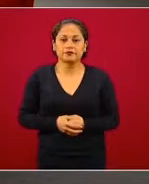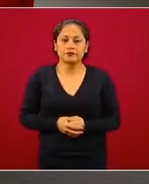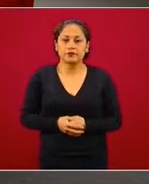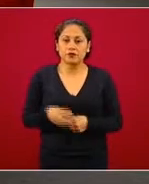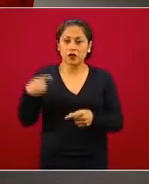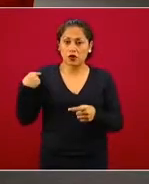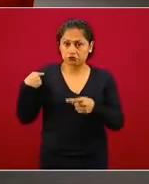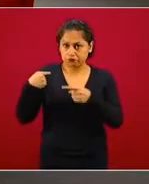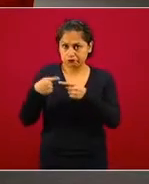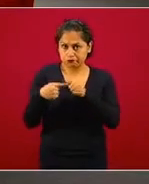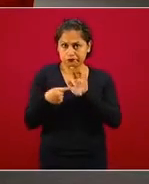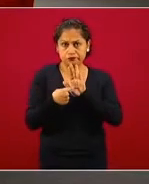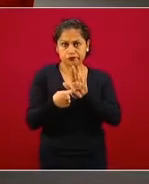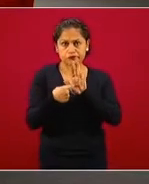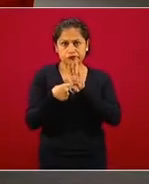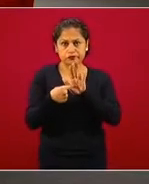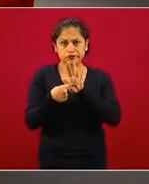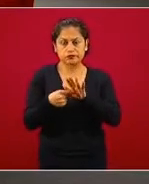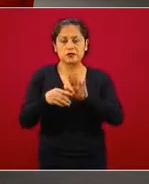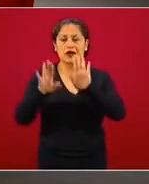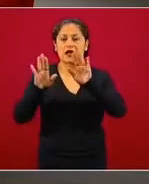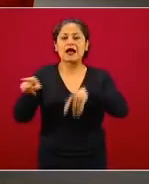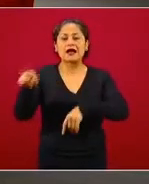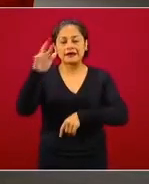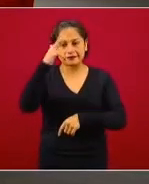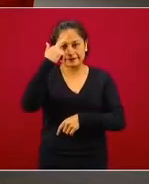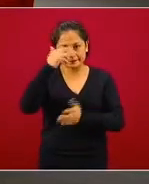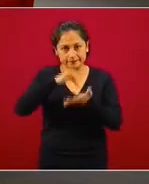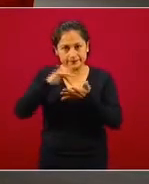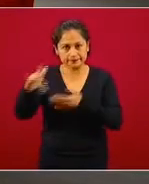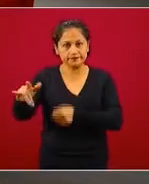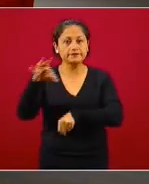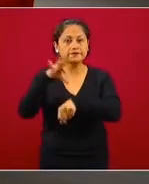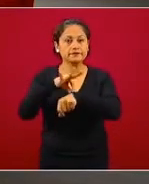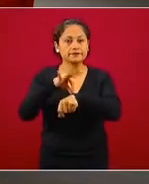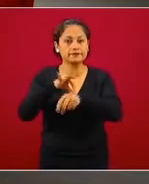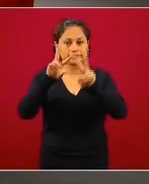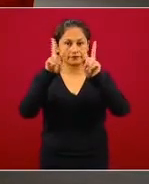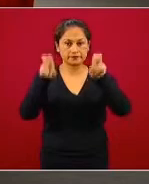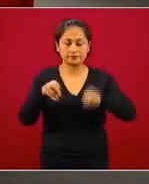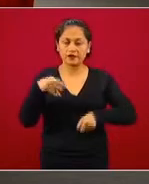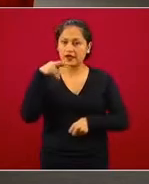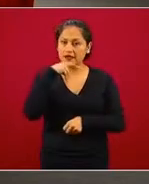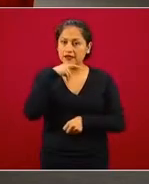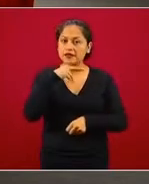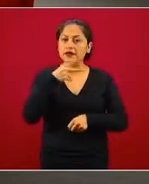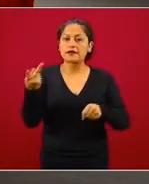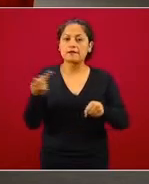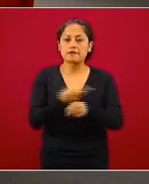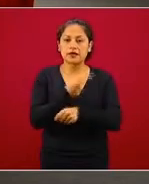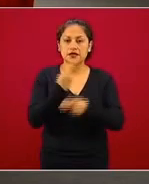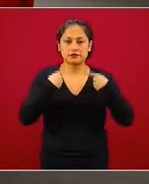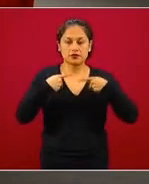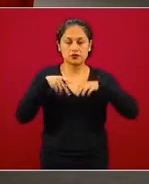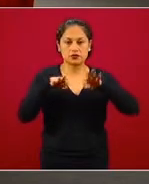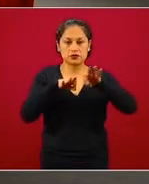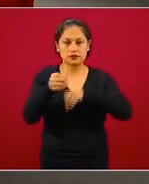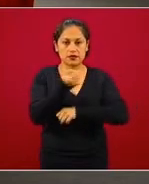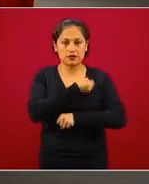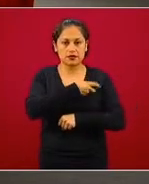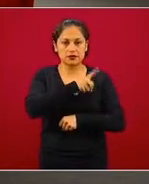transmission rates. Others have higher transmission rates, and some cities don't have transmission right now. So it's